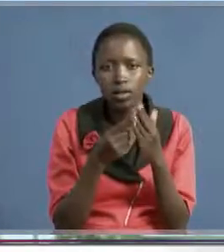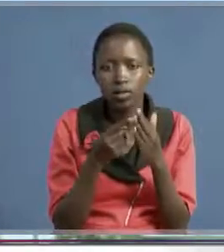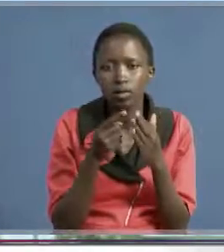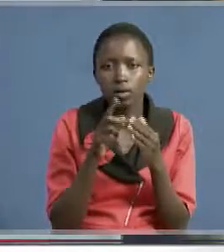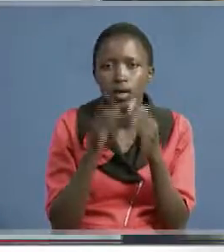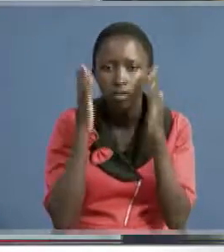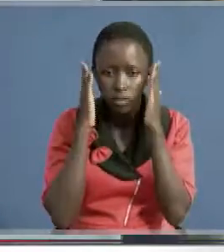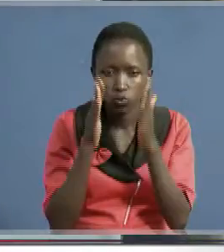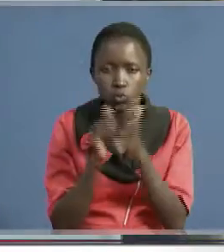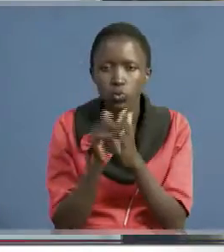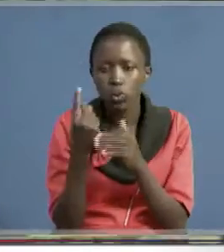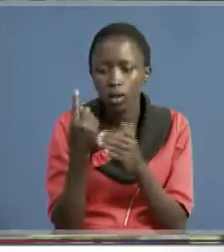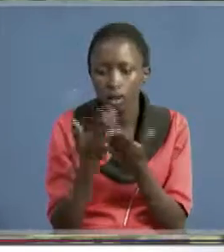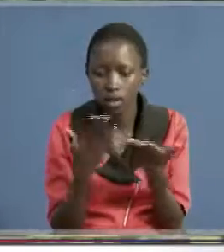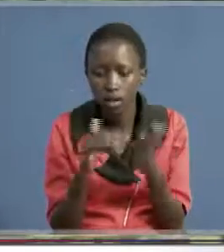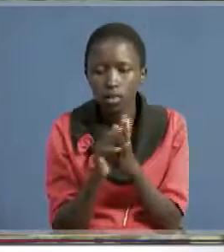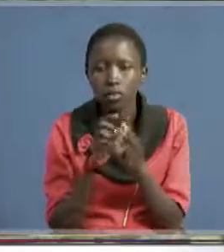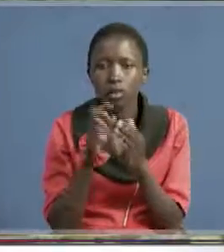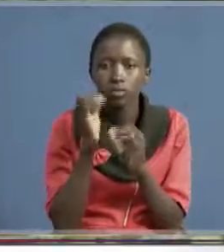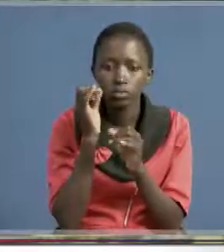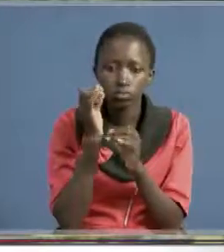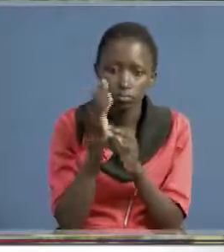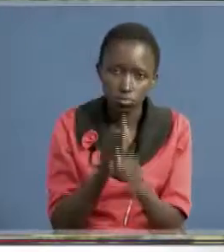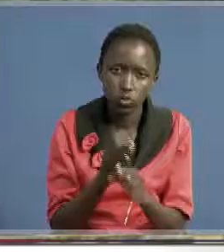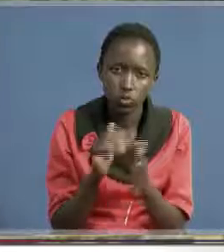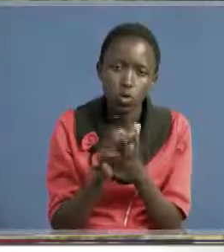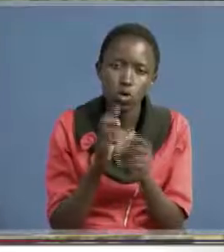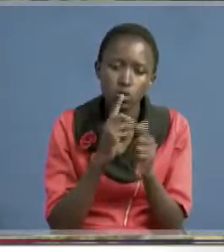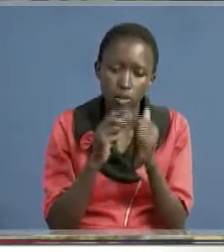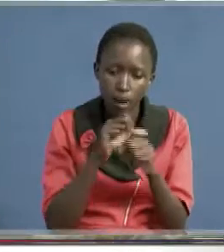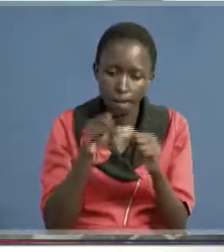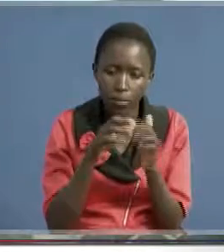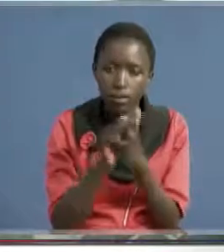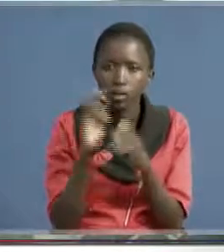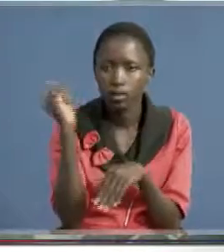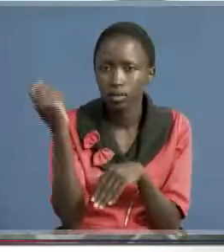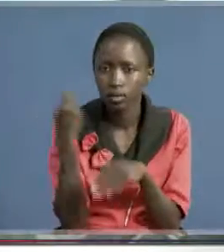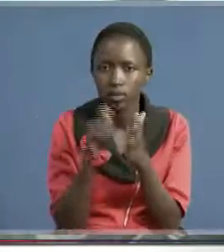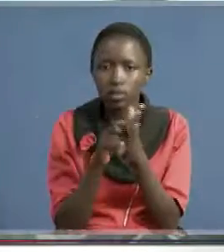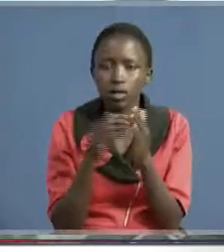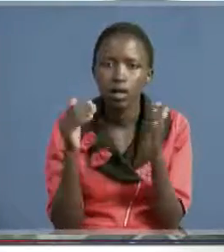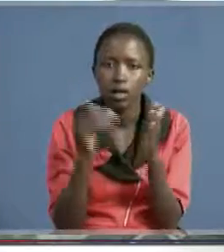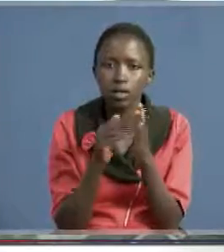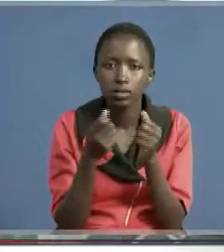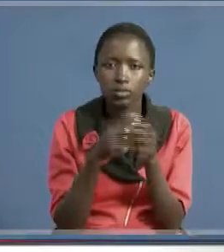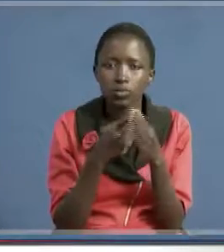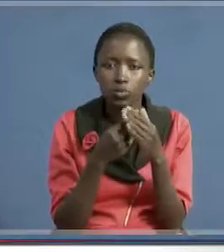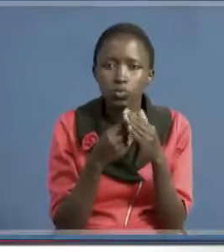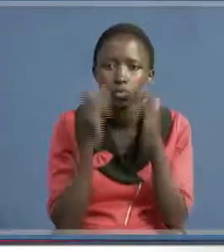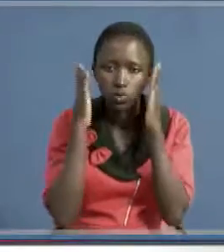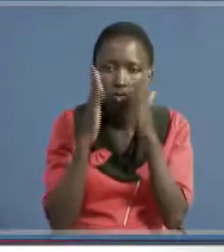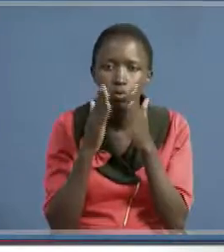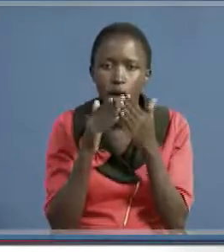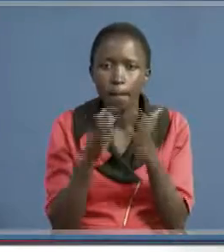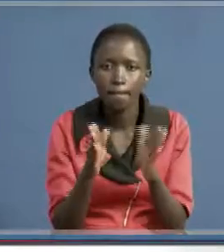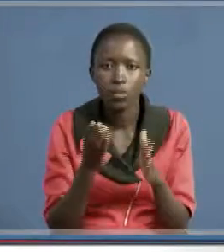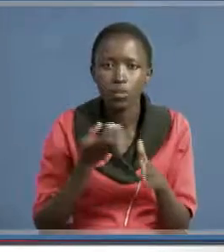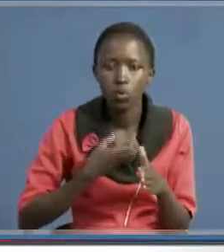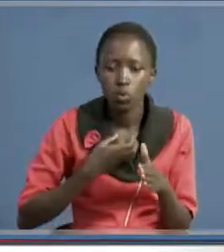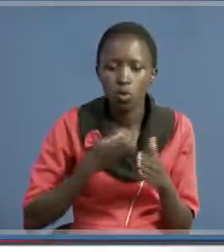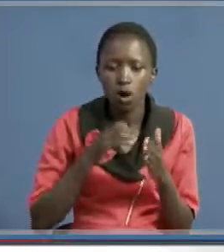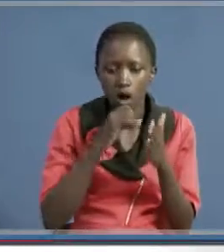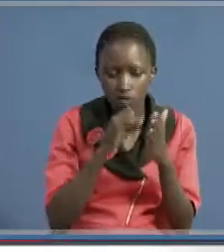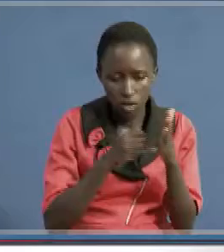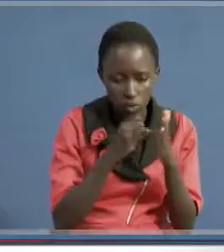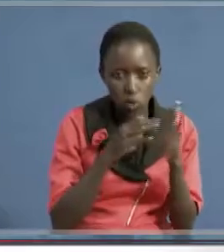privatized will be one of the issues the task force will embark on. Kenya is racing against time to privatize its publicly owned sugar